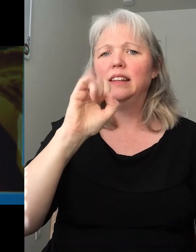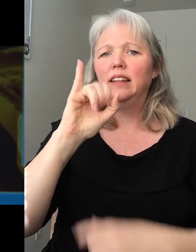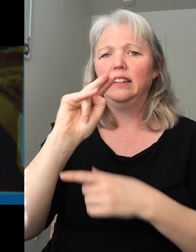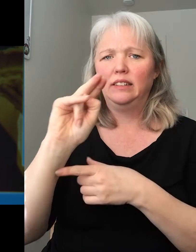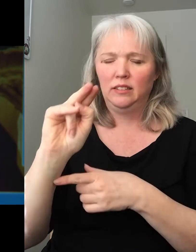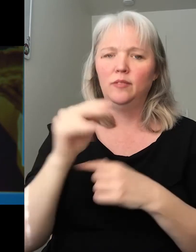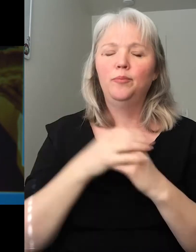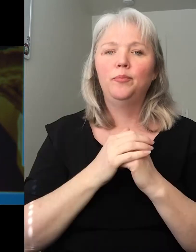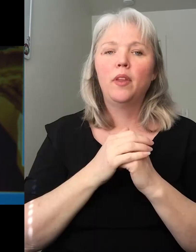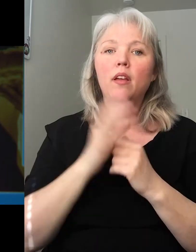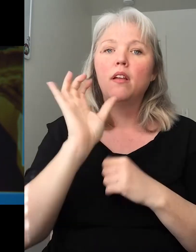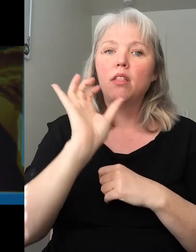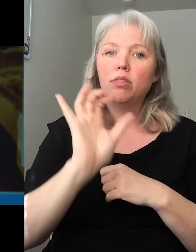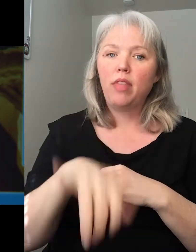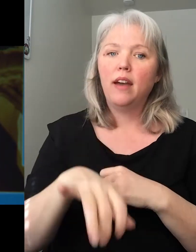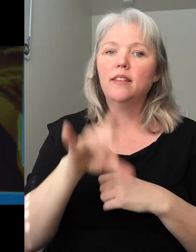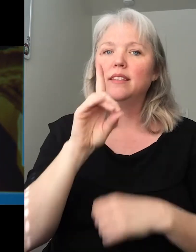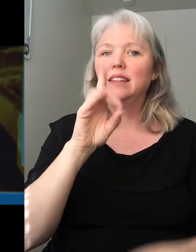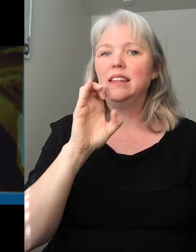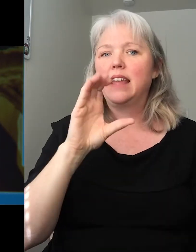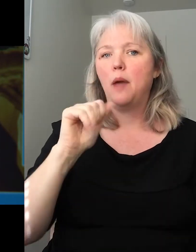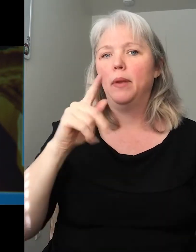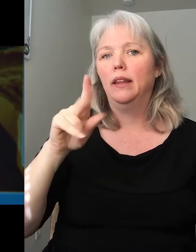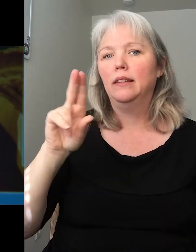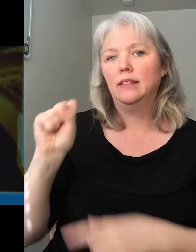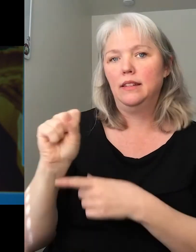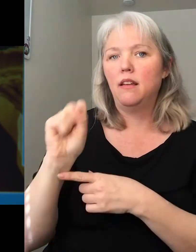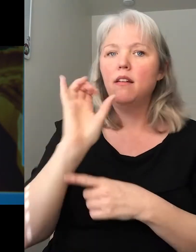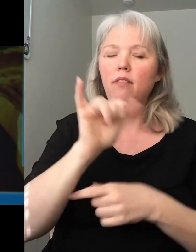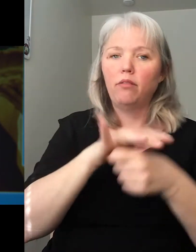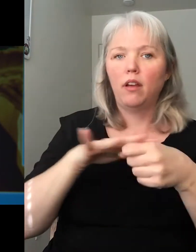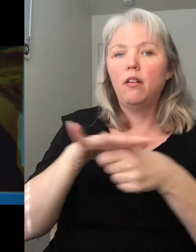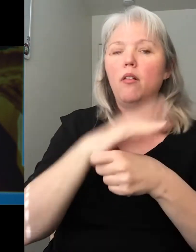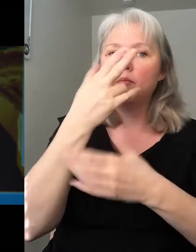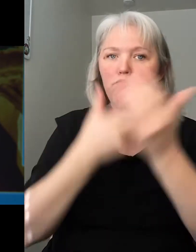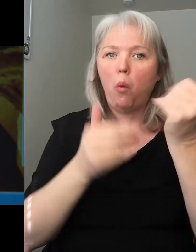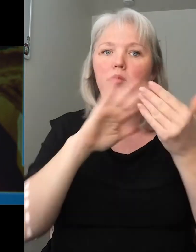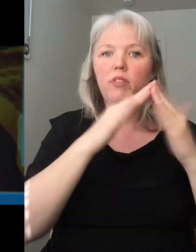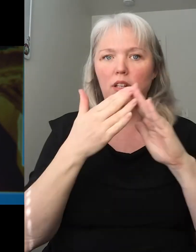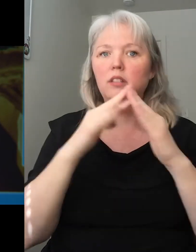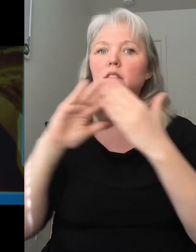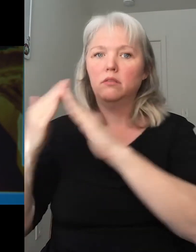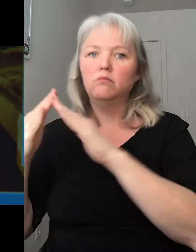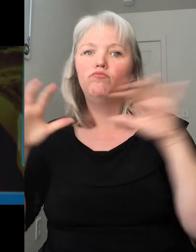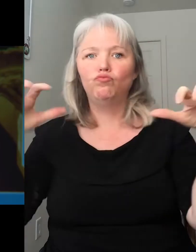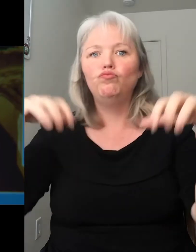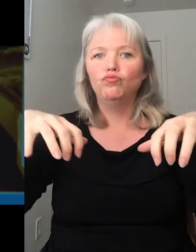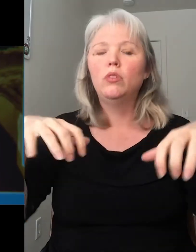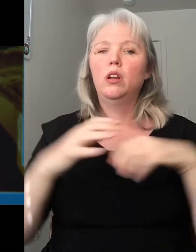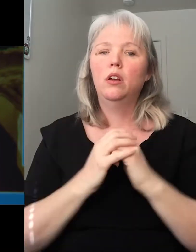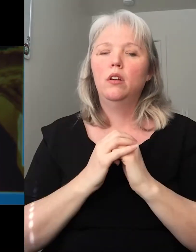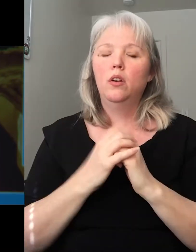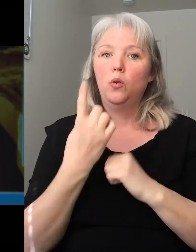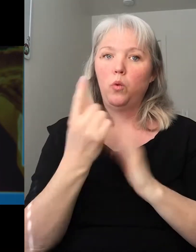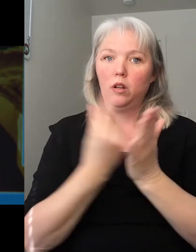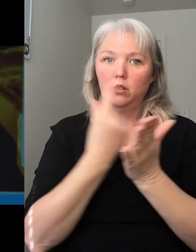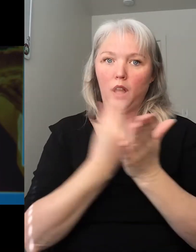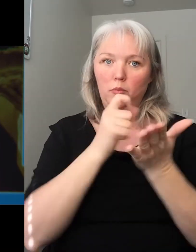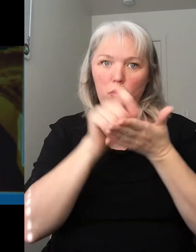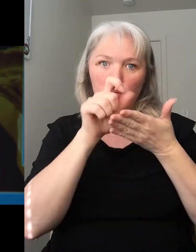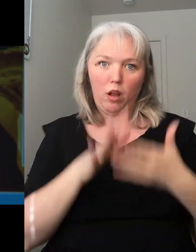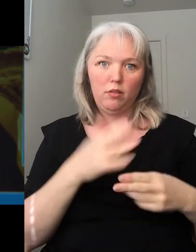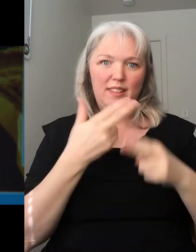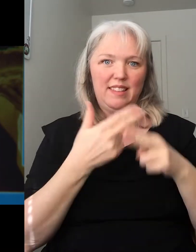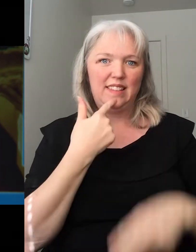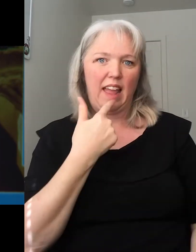may be stated. This is the Decapolis. This is an area that both of these cities are in. And so while one gospel